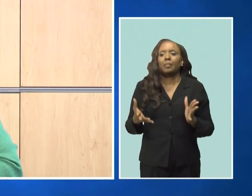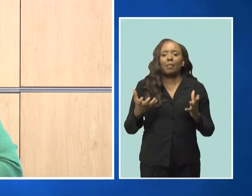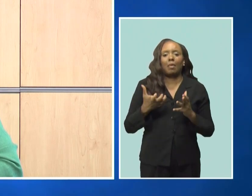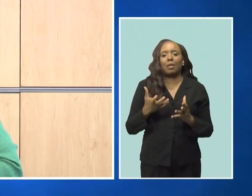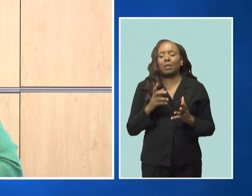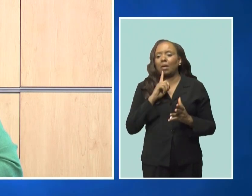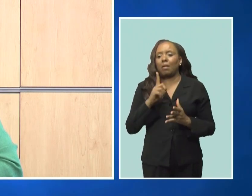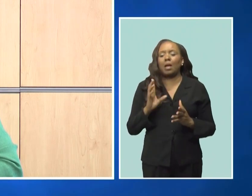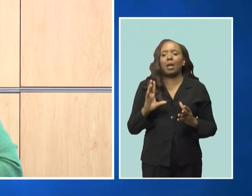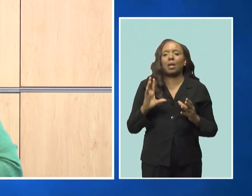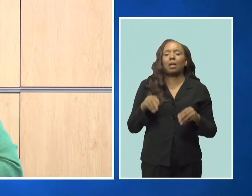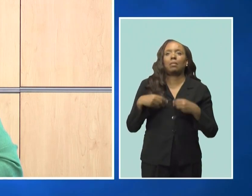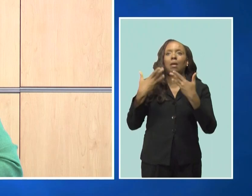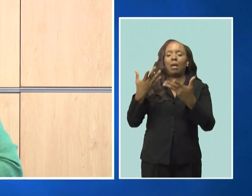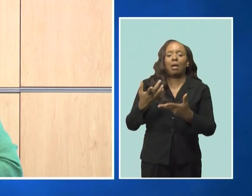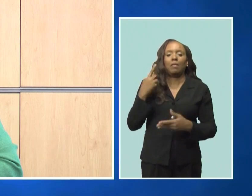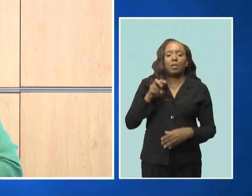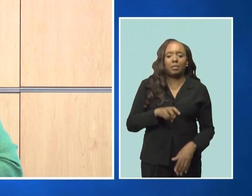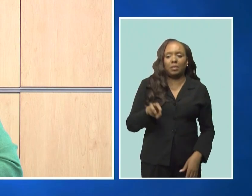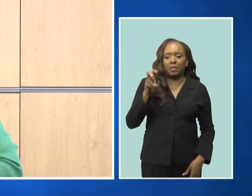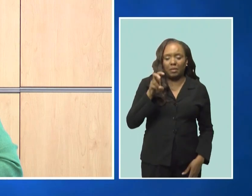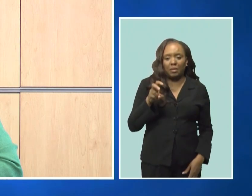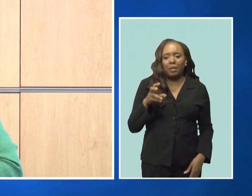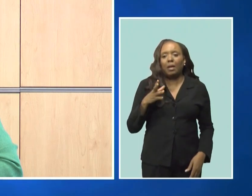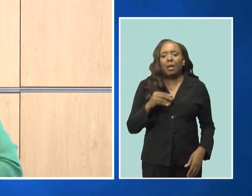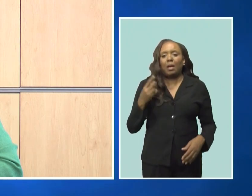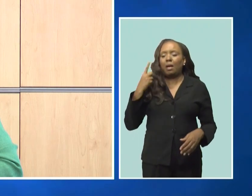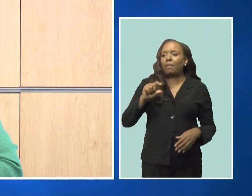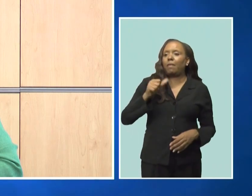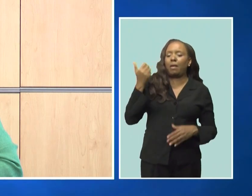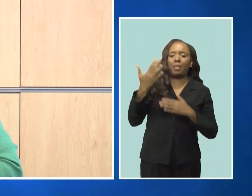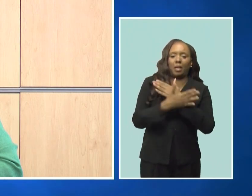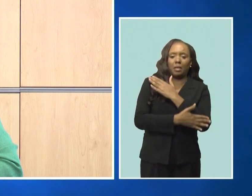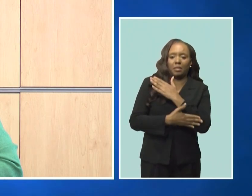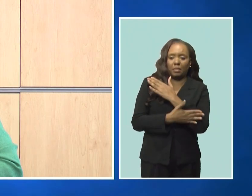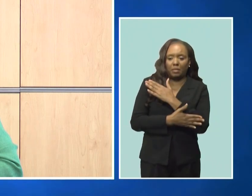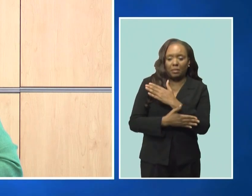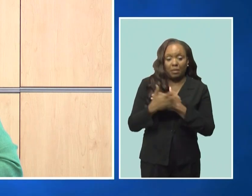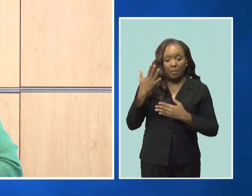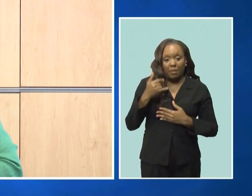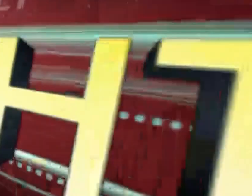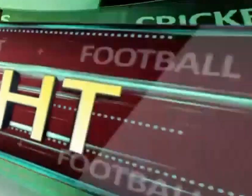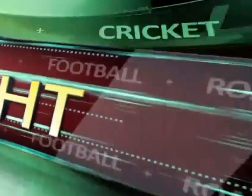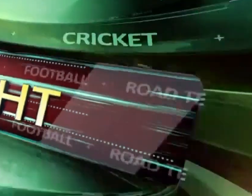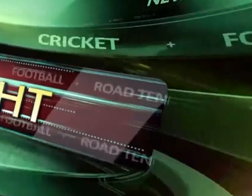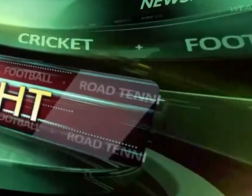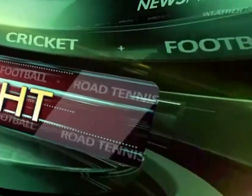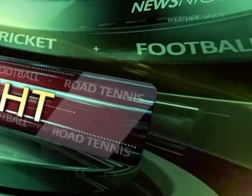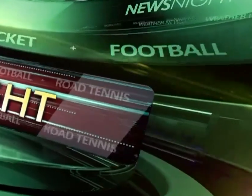tourism industry and that we can push them into the overseas markets because the quality is excellent.